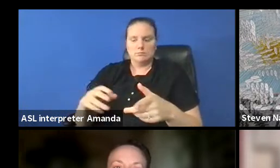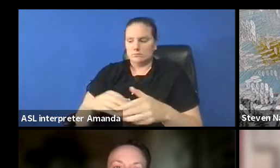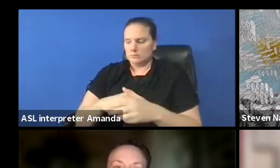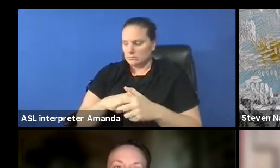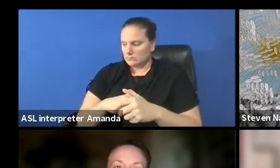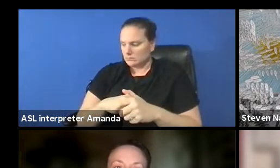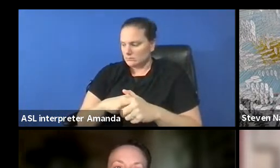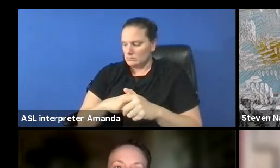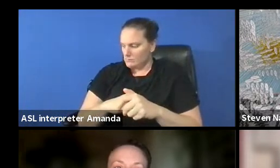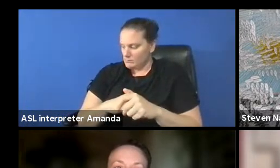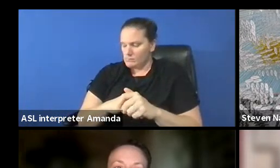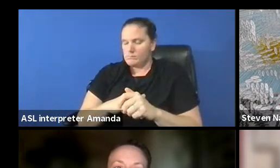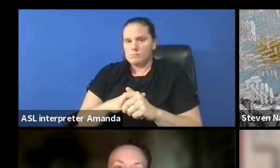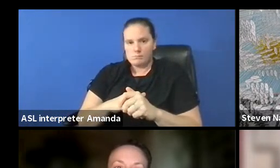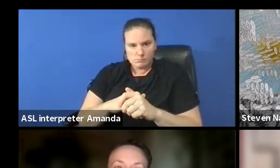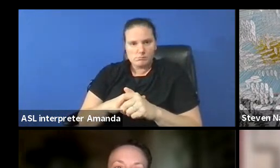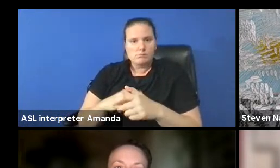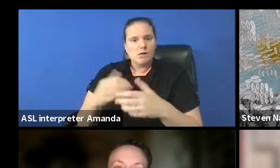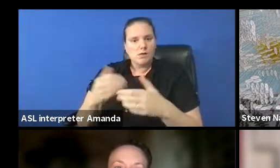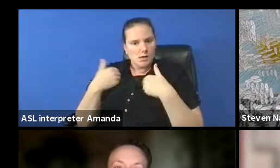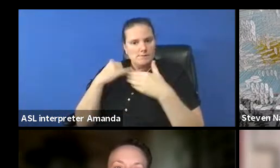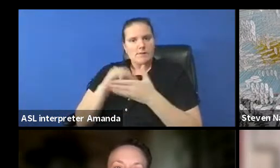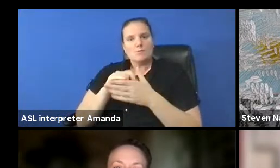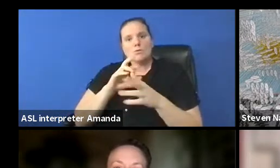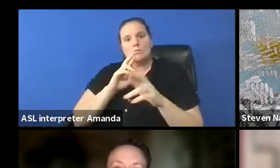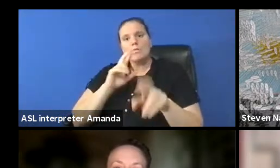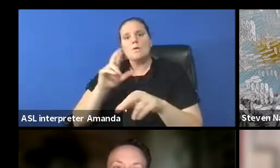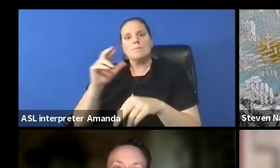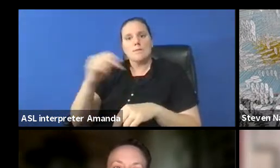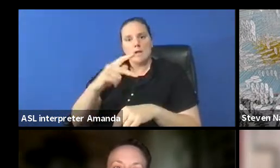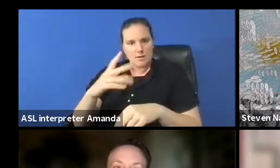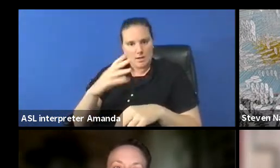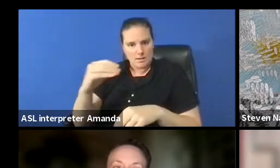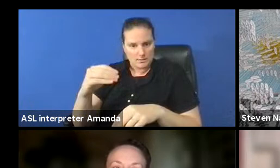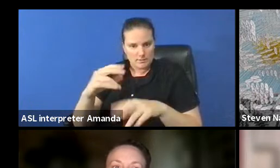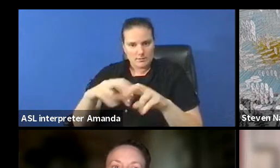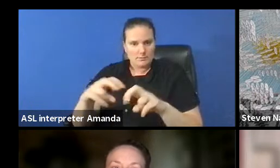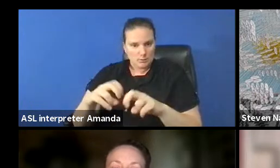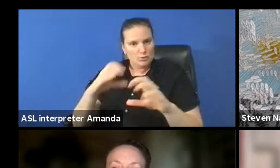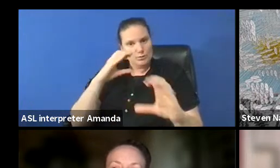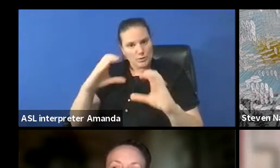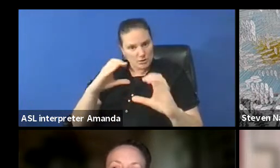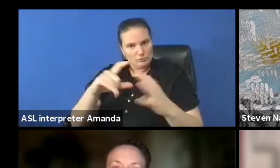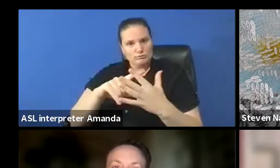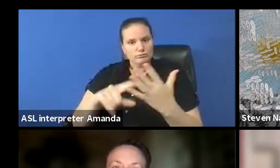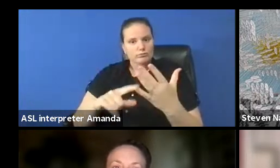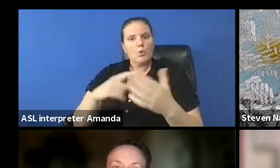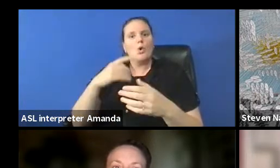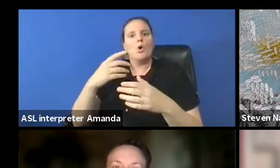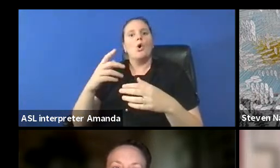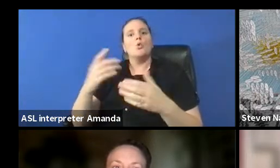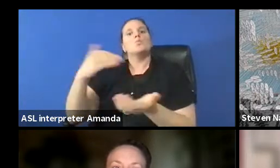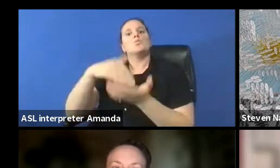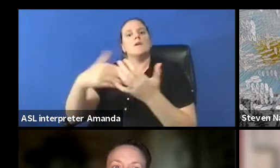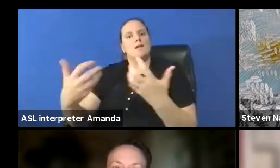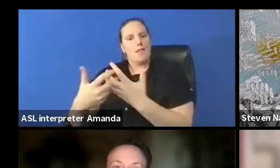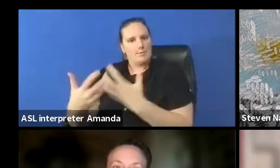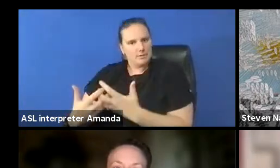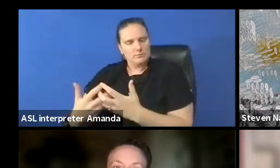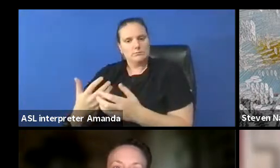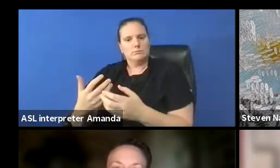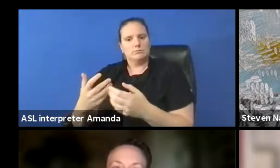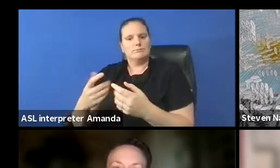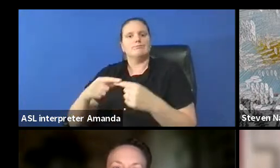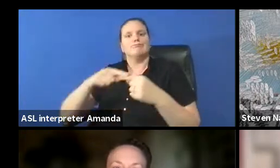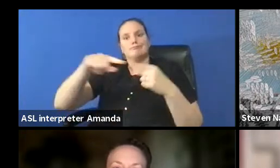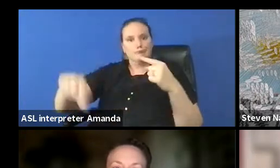of having that reporting back in assessment and communication and realignment, having sort of a circular